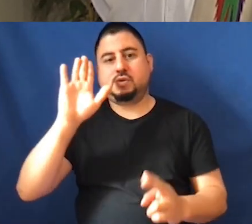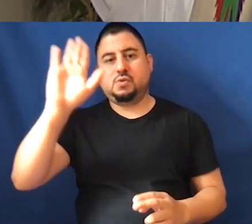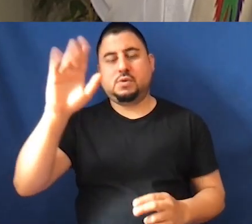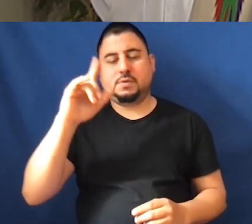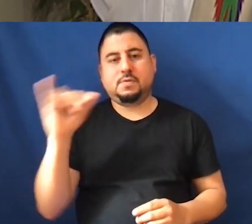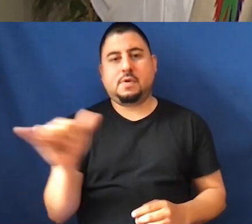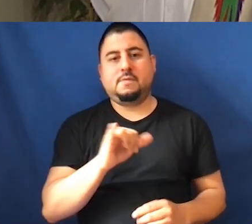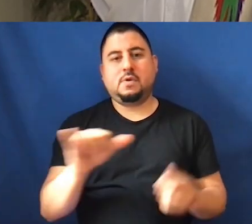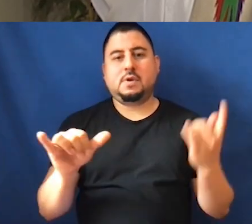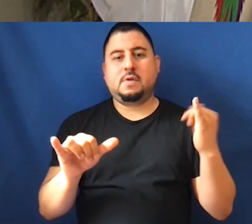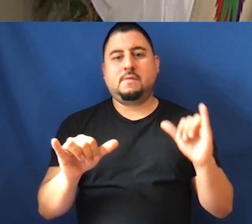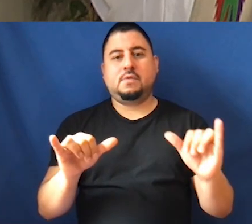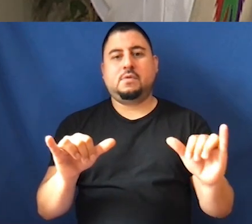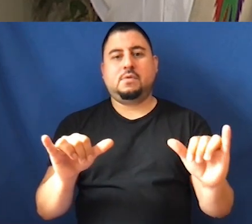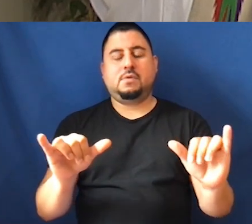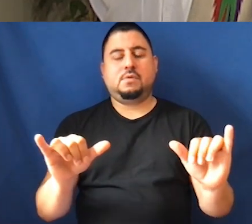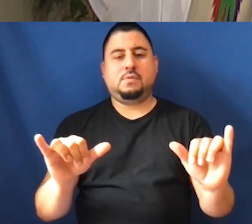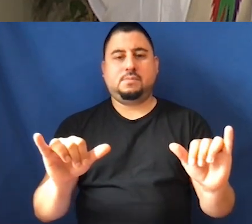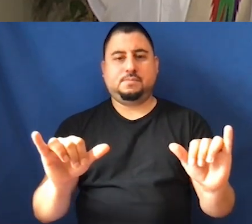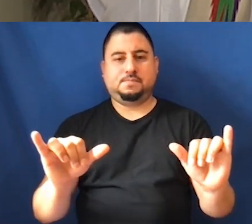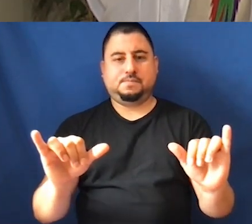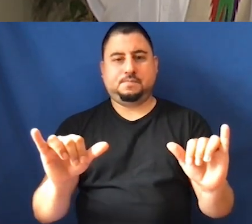honor is yours forever and ever.